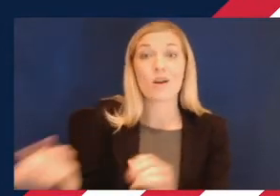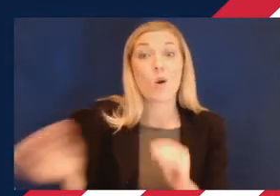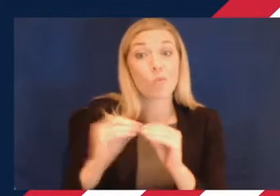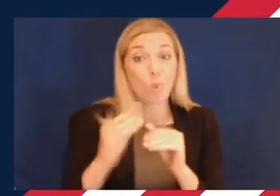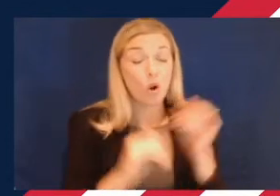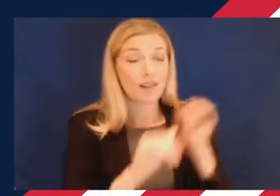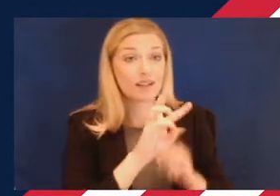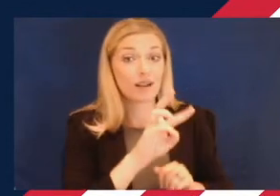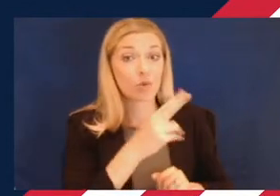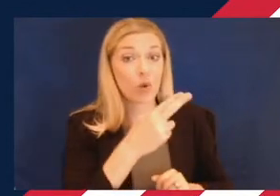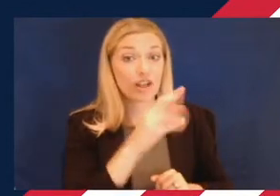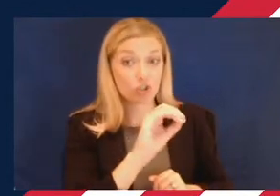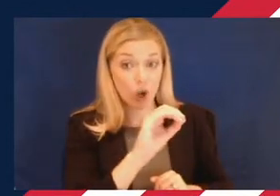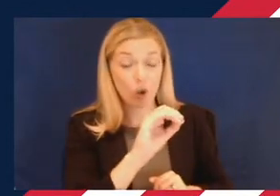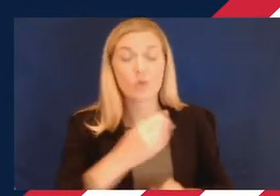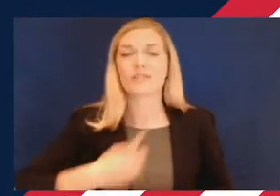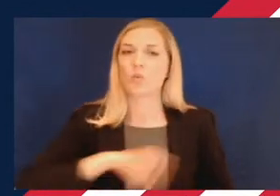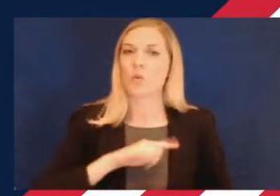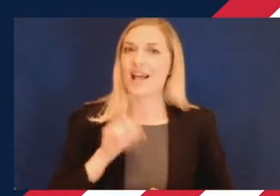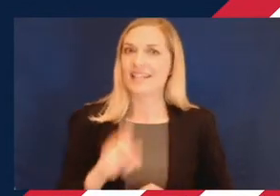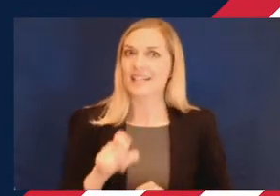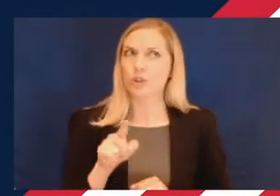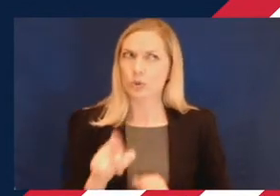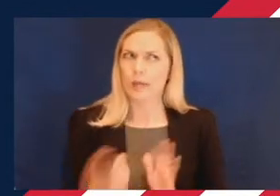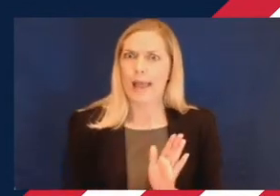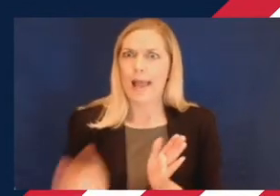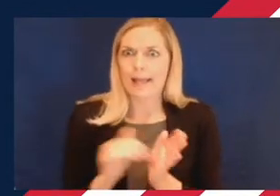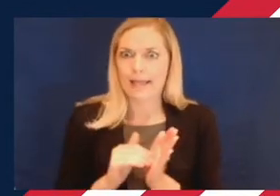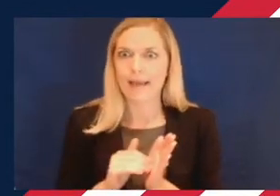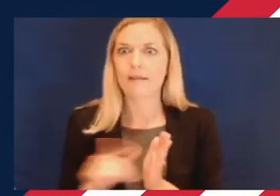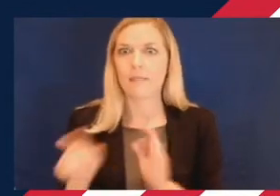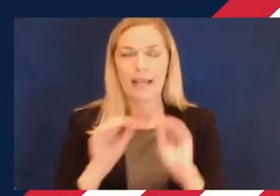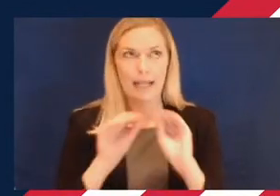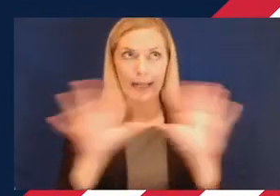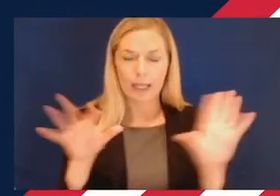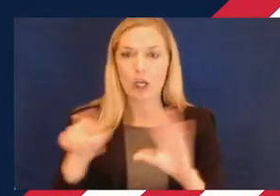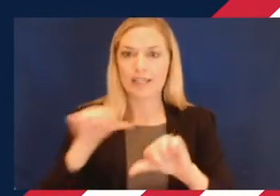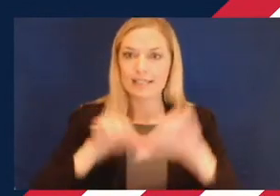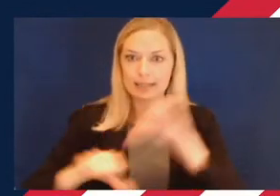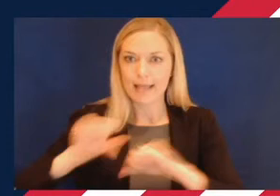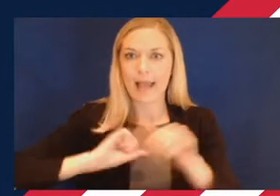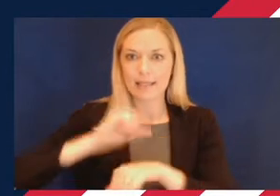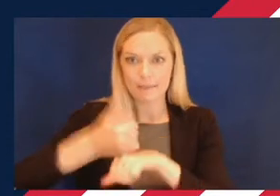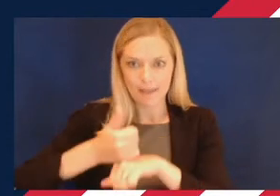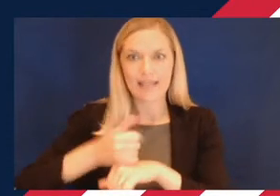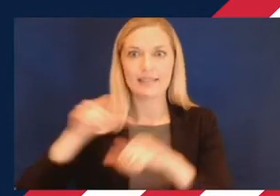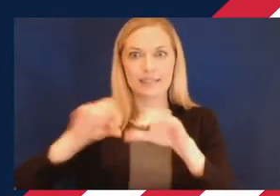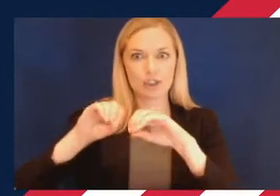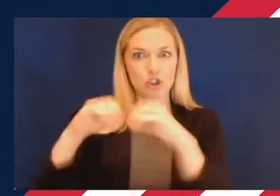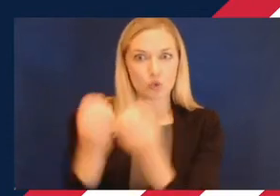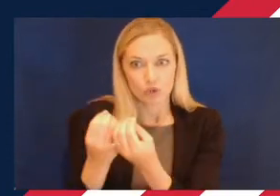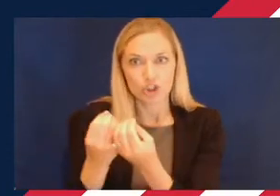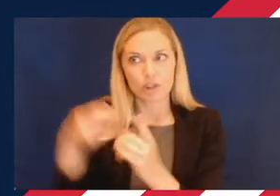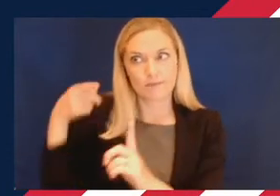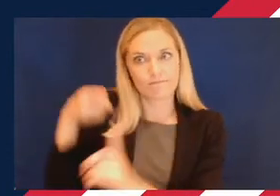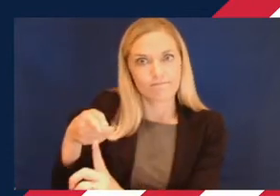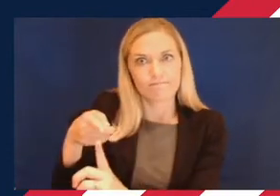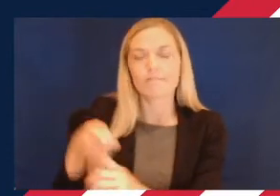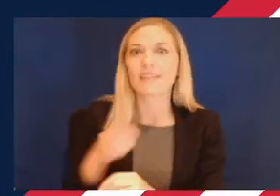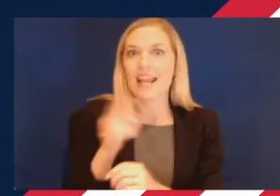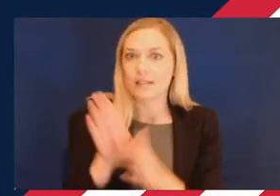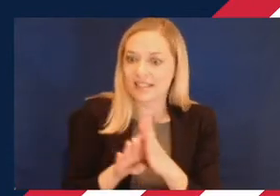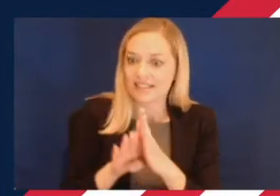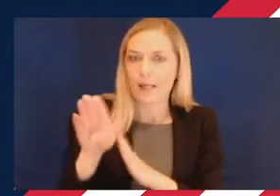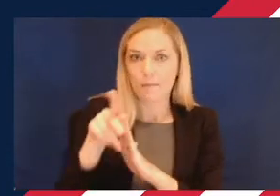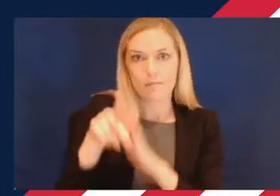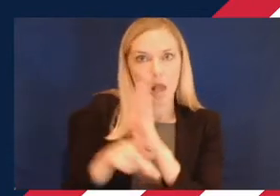make it very clear that this is a science-based institution and develop policies that won't block them from being able to